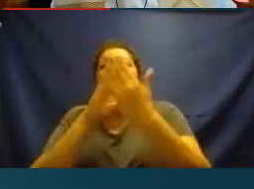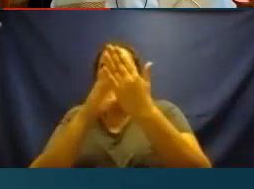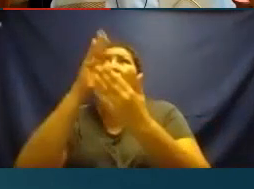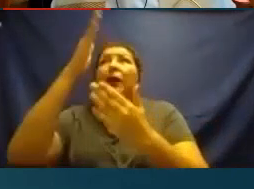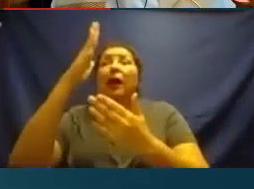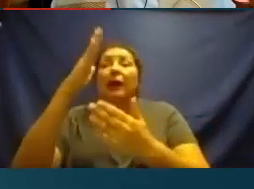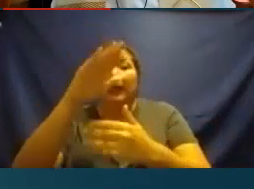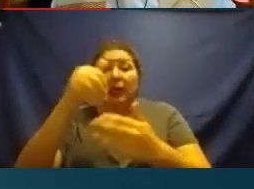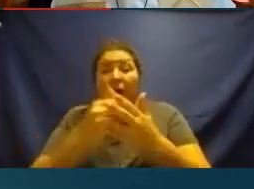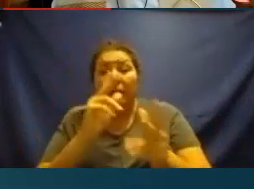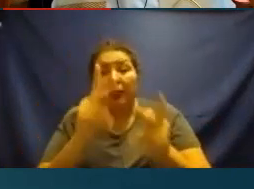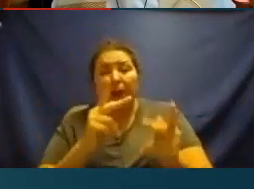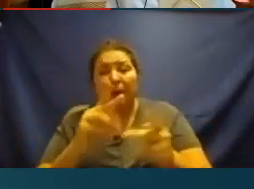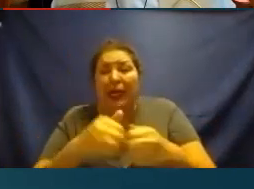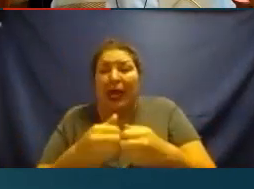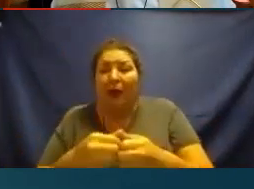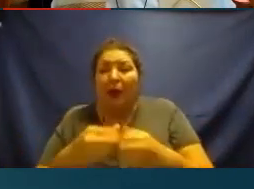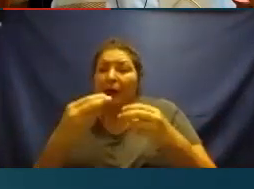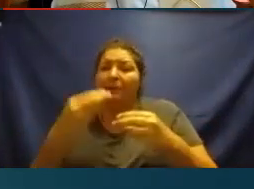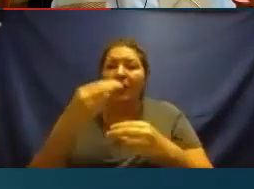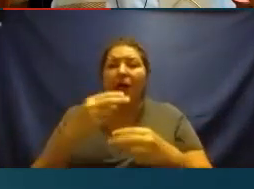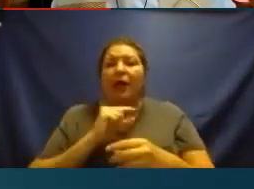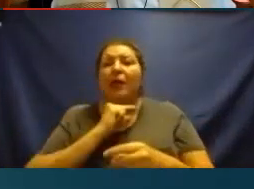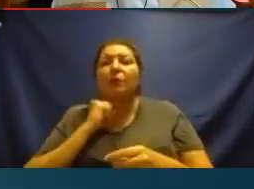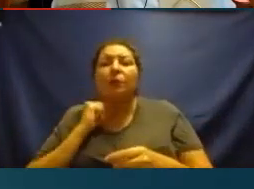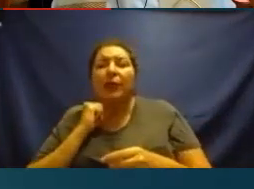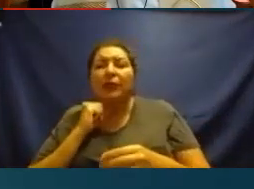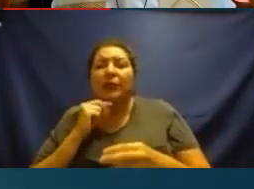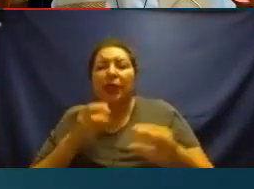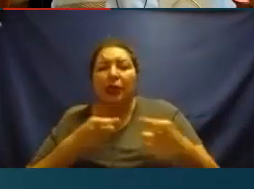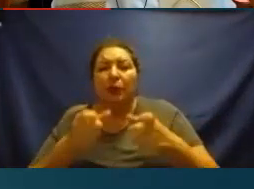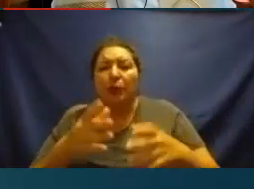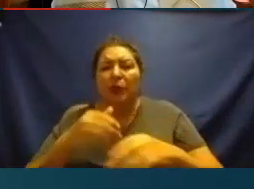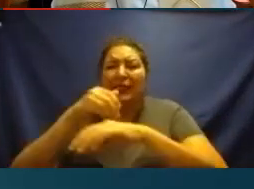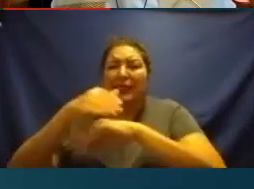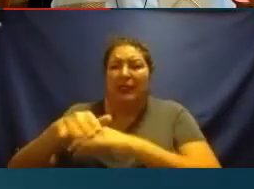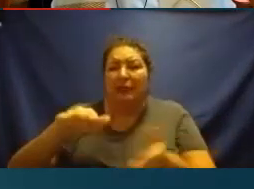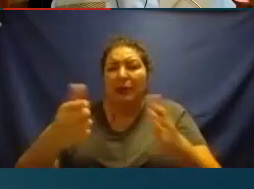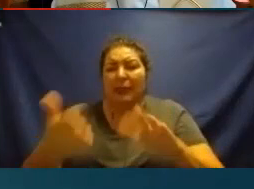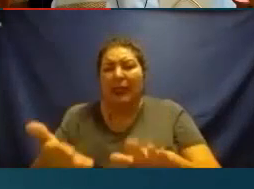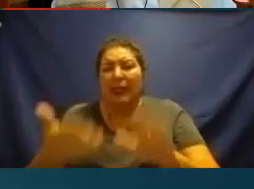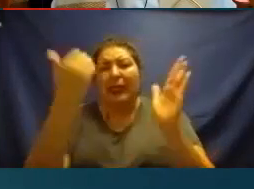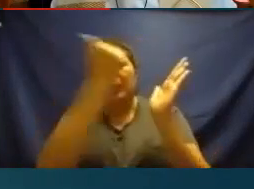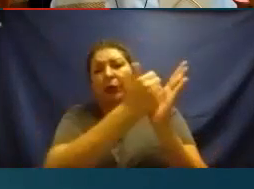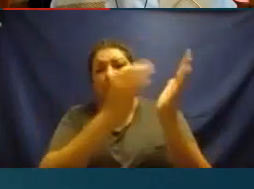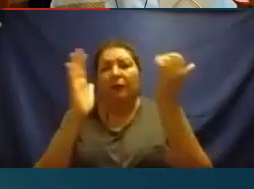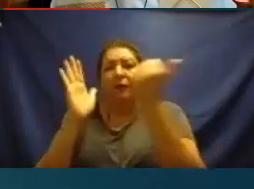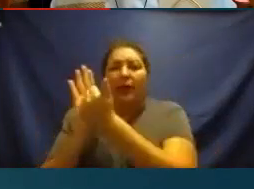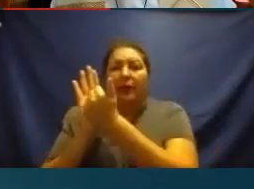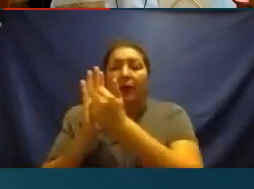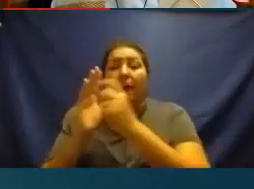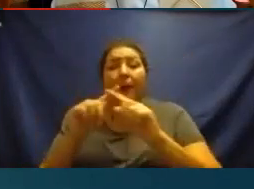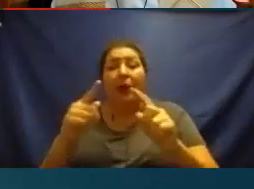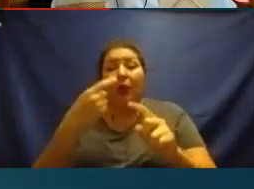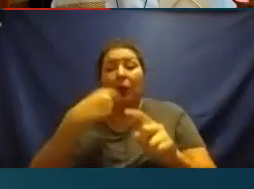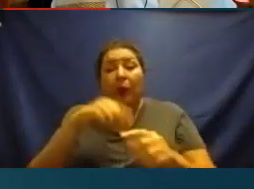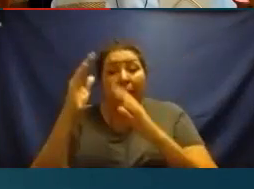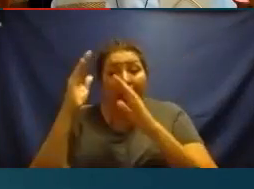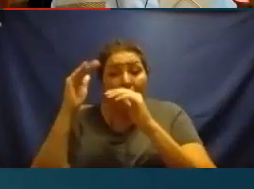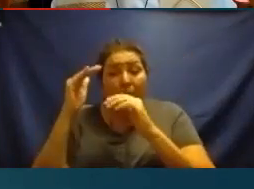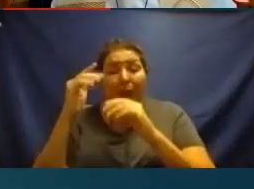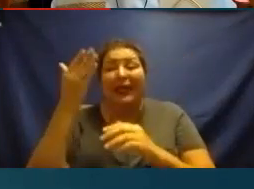chief priests and rulers delivered him up to be condemned to death and crucified him. But we had hoped that he